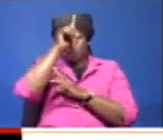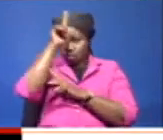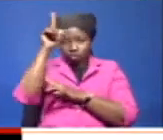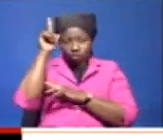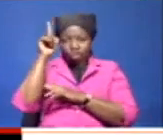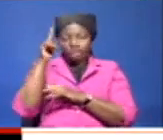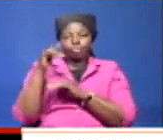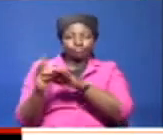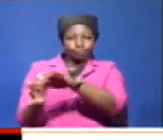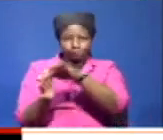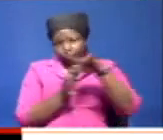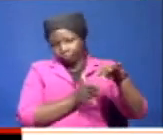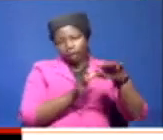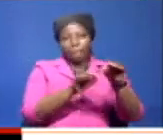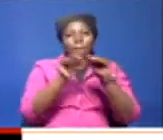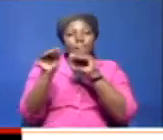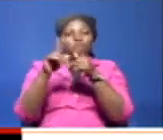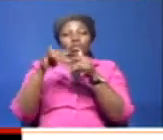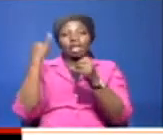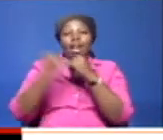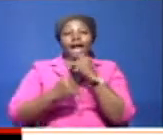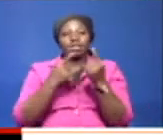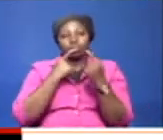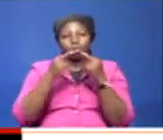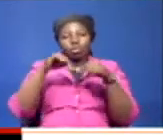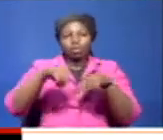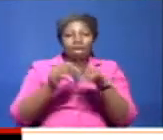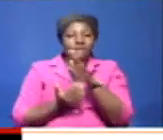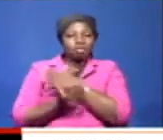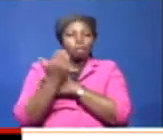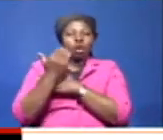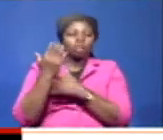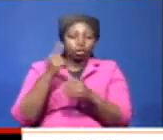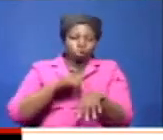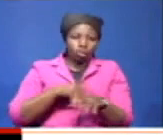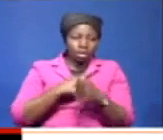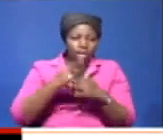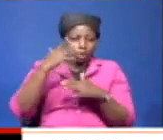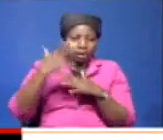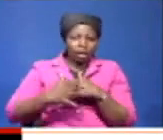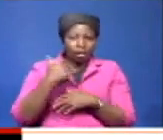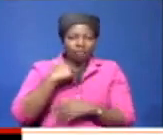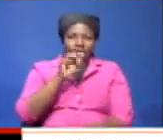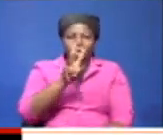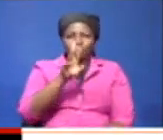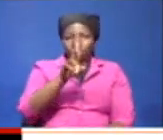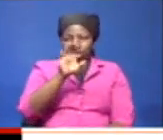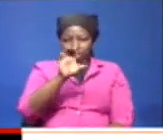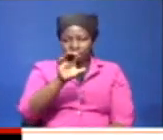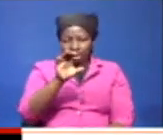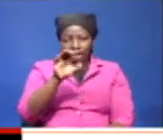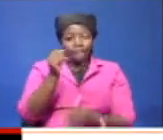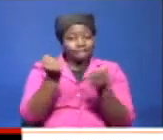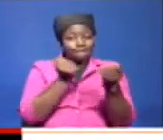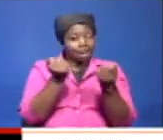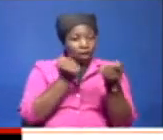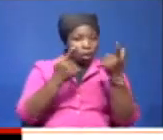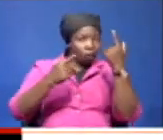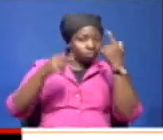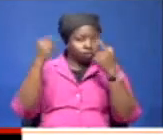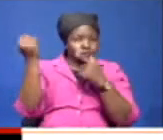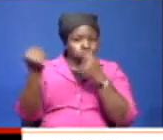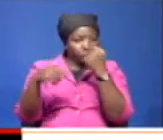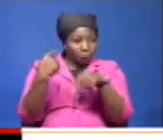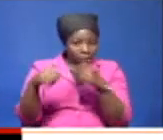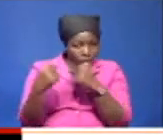Finally, let's move on to our last conversation this morning. And over the weekend, we had the WRC Safari Rally. And this